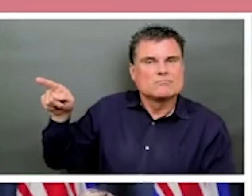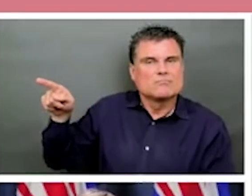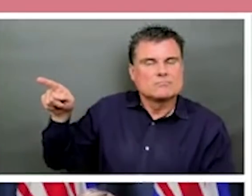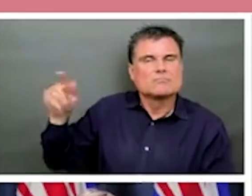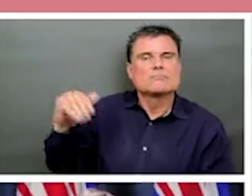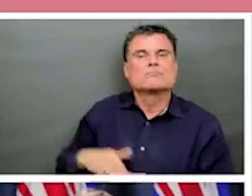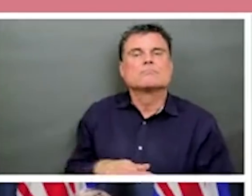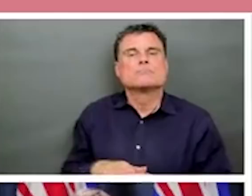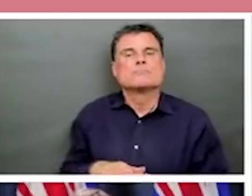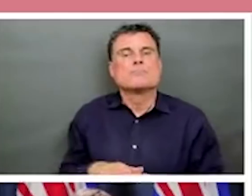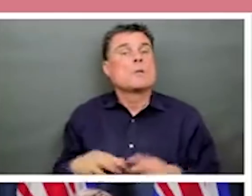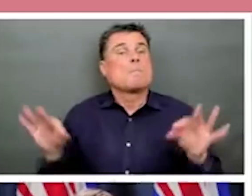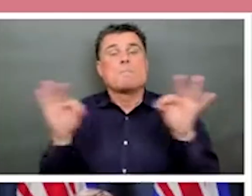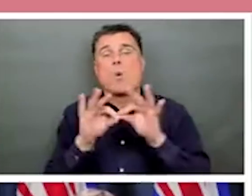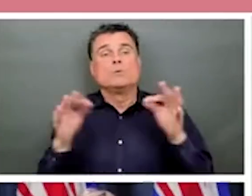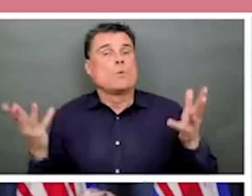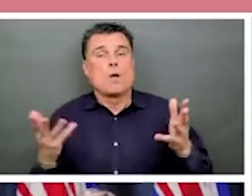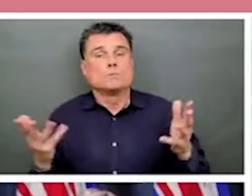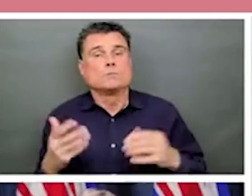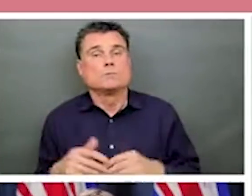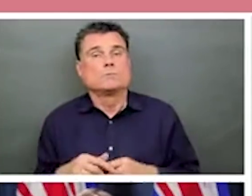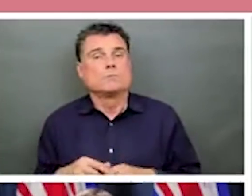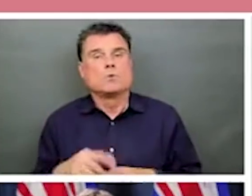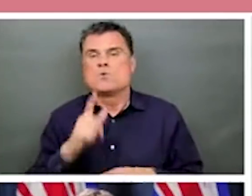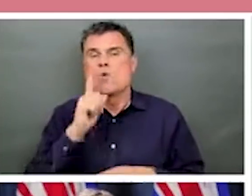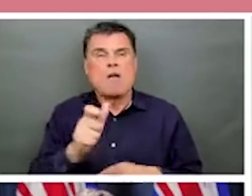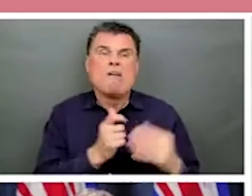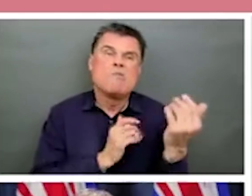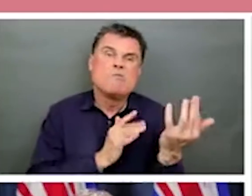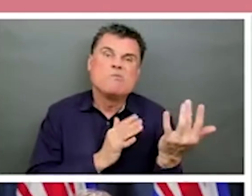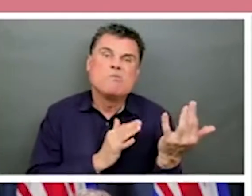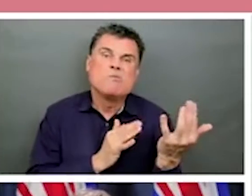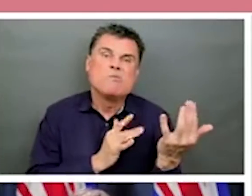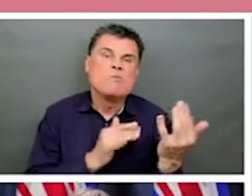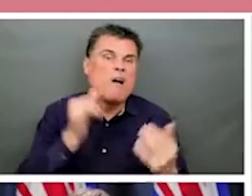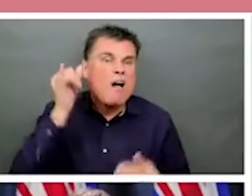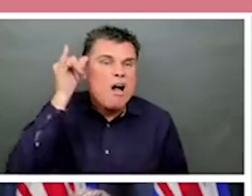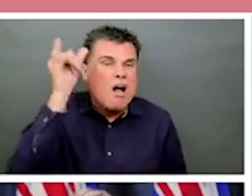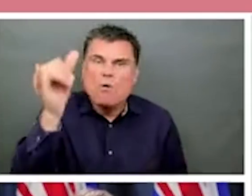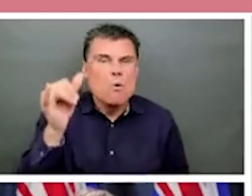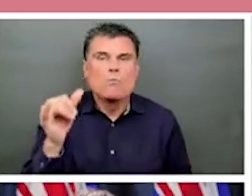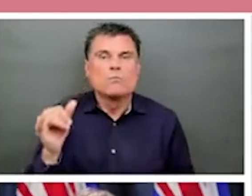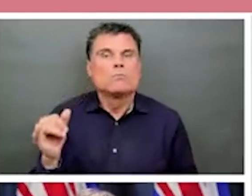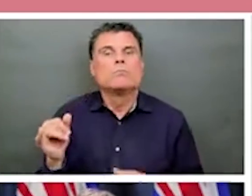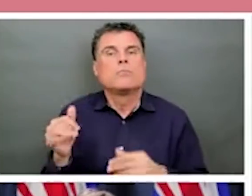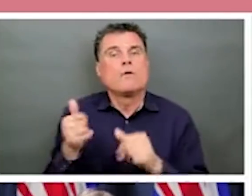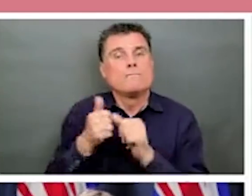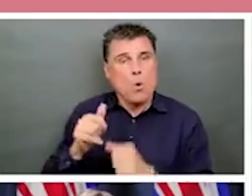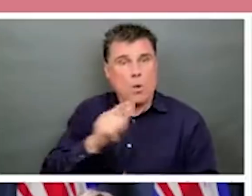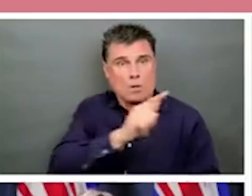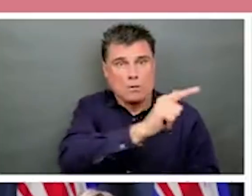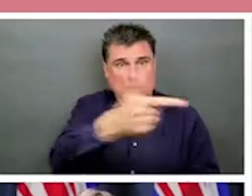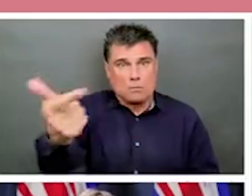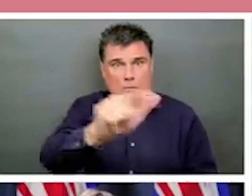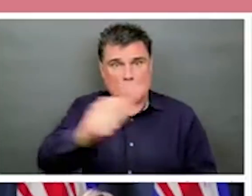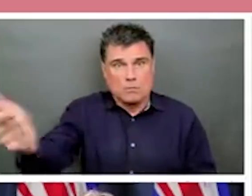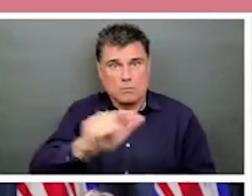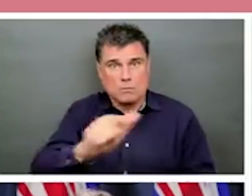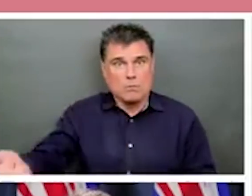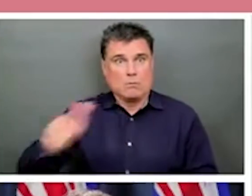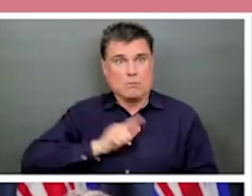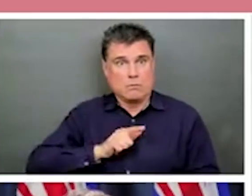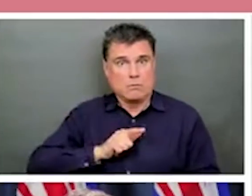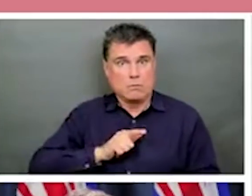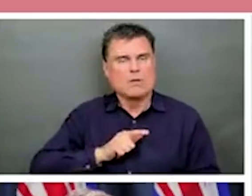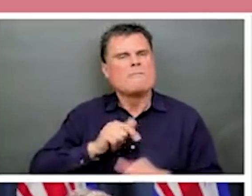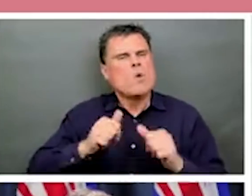protecting our public from having to wait in long queues that are not necessary. If they wait till their age cohort is called by